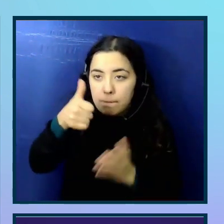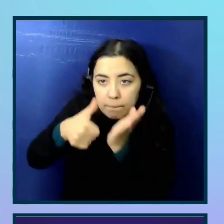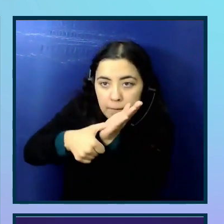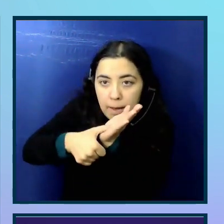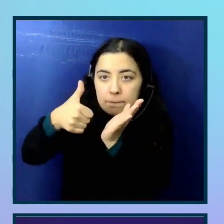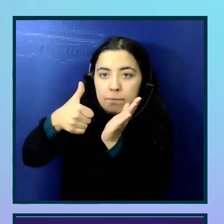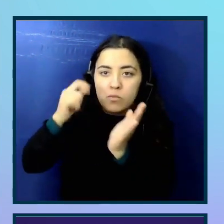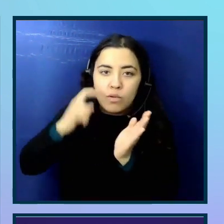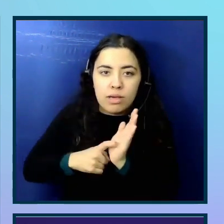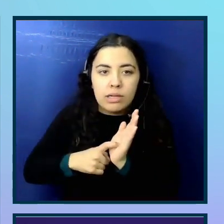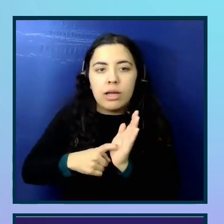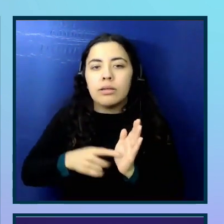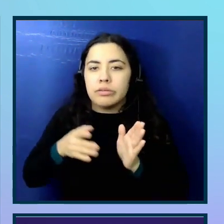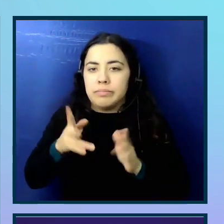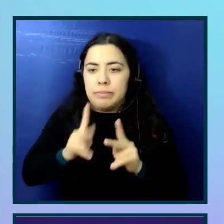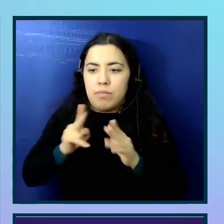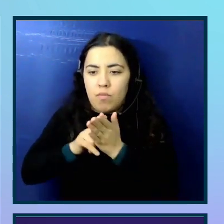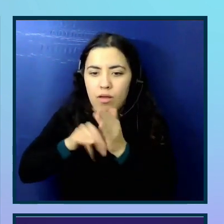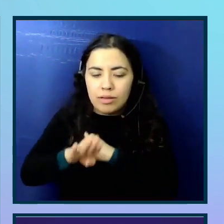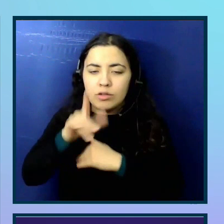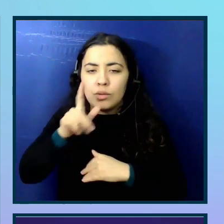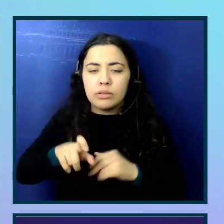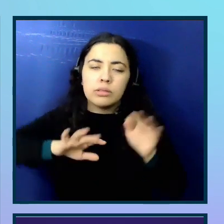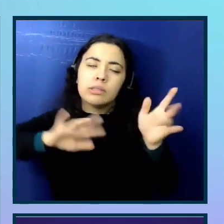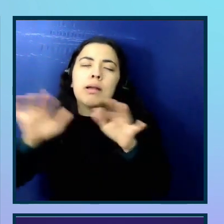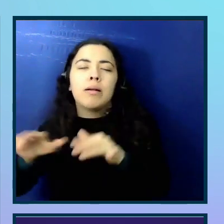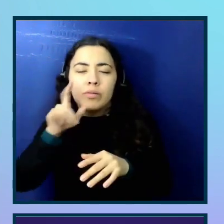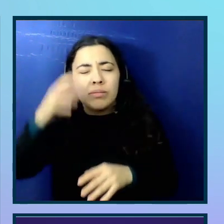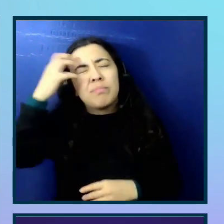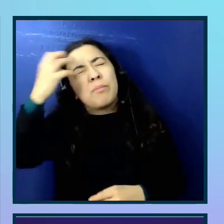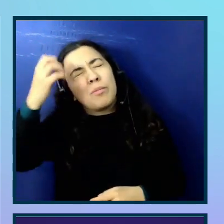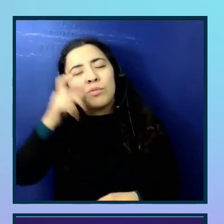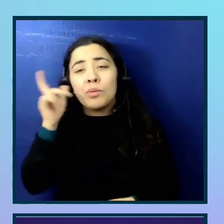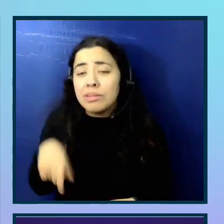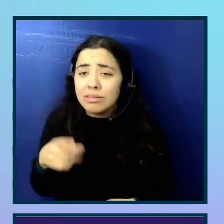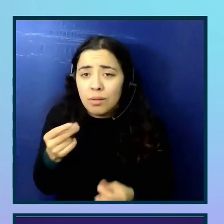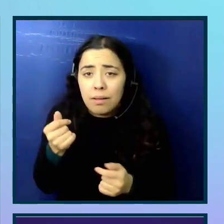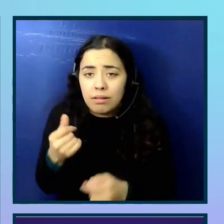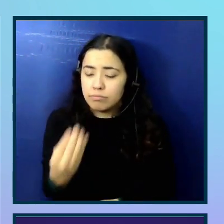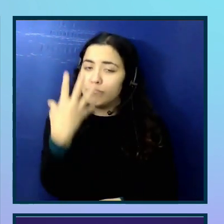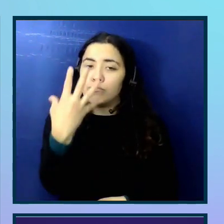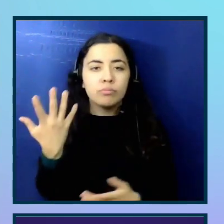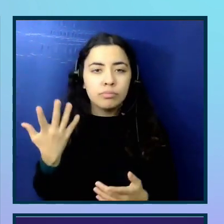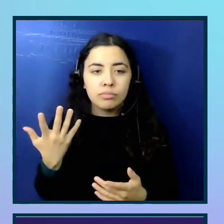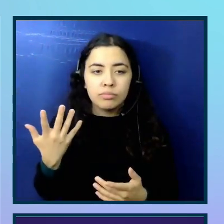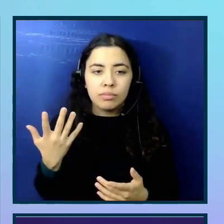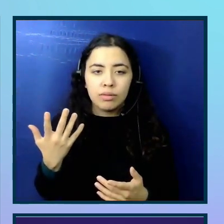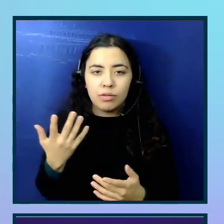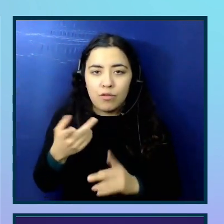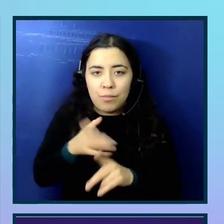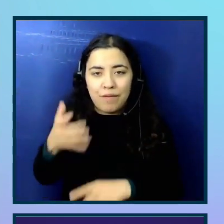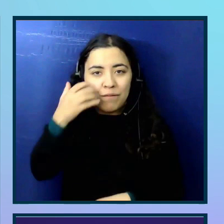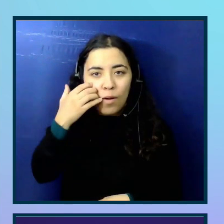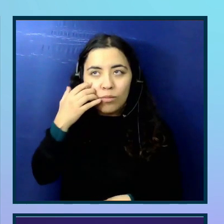are ways for people to log in without having to type, without having to remember things, because they're able to use something that's secure off of their phone.